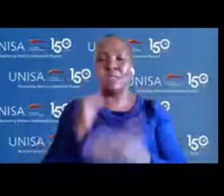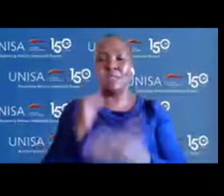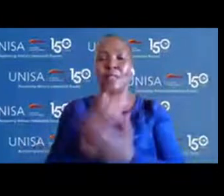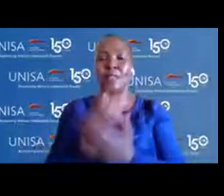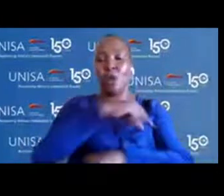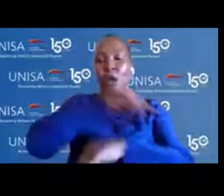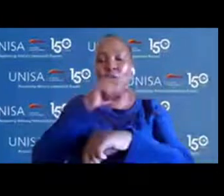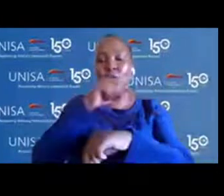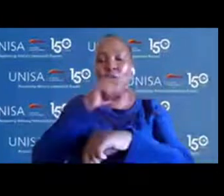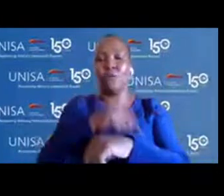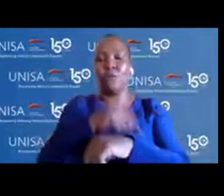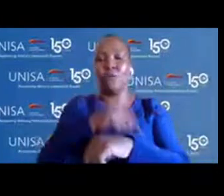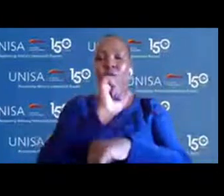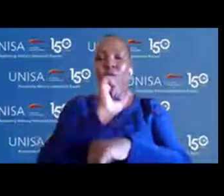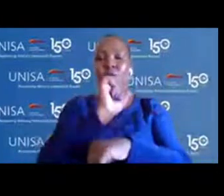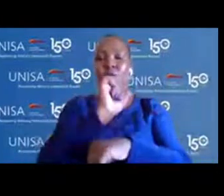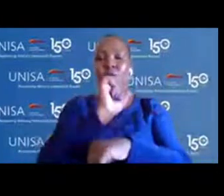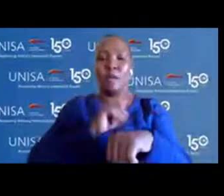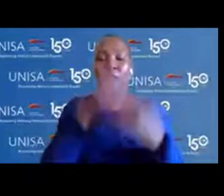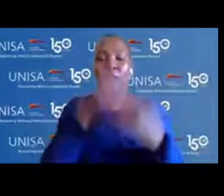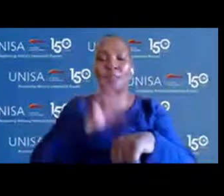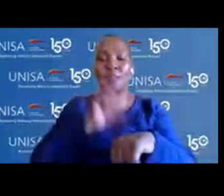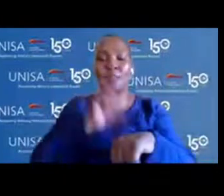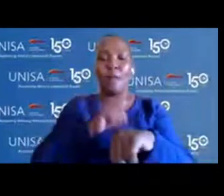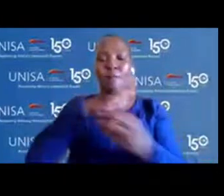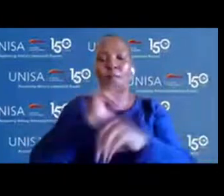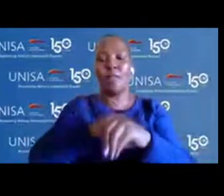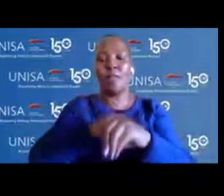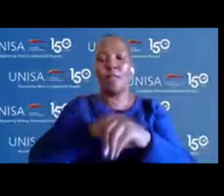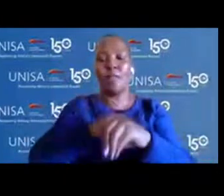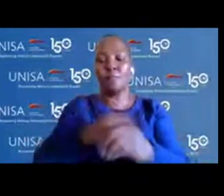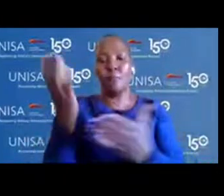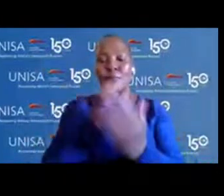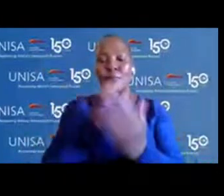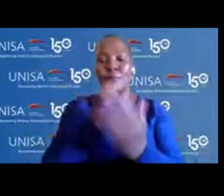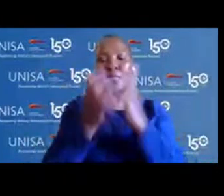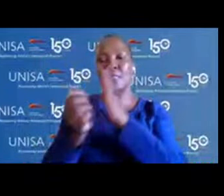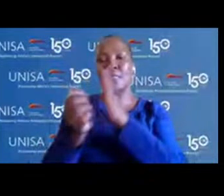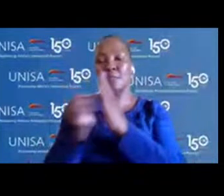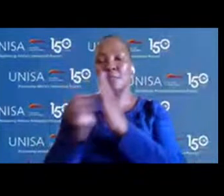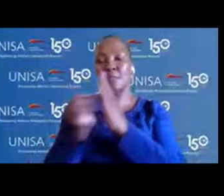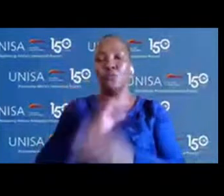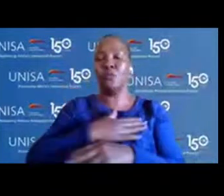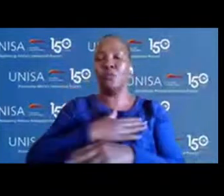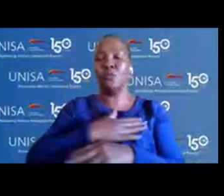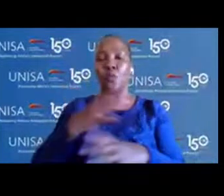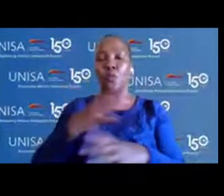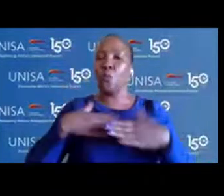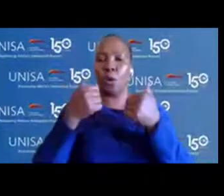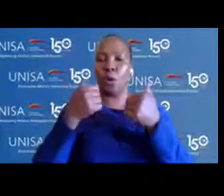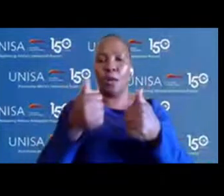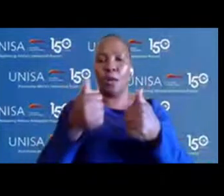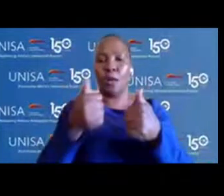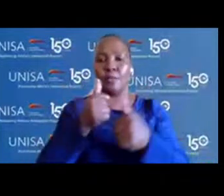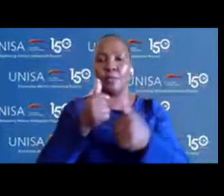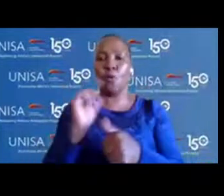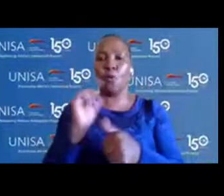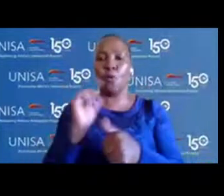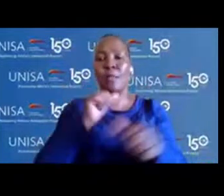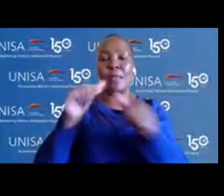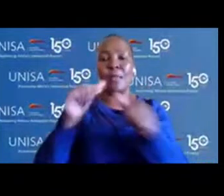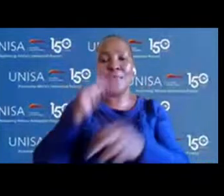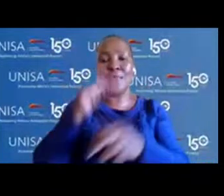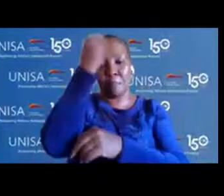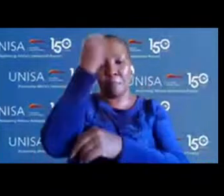time, family time, study time, to get these skills that you need. We wish you well. All the best, and please remember that if there